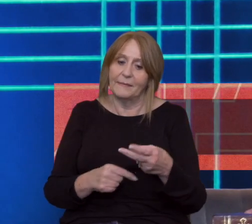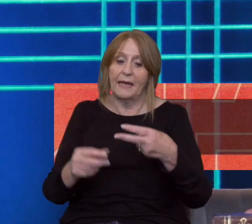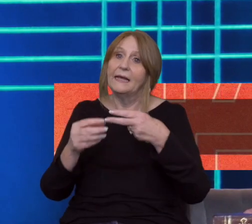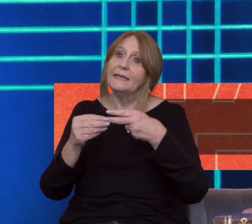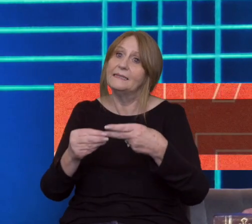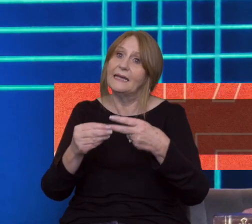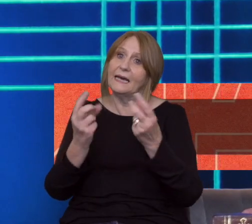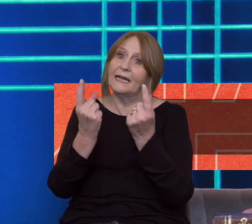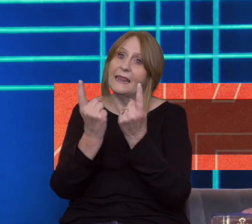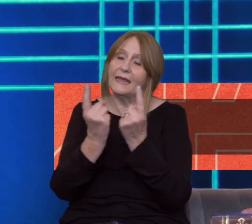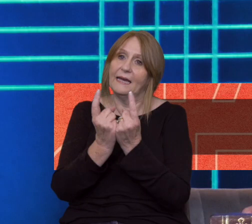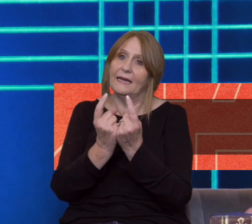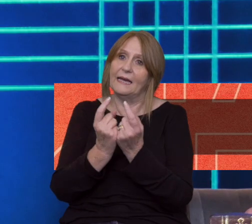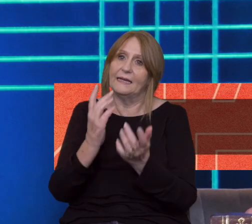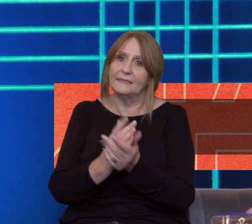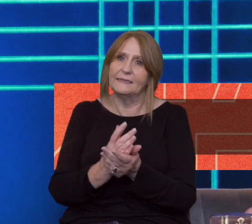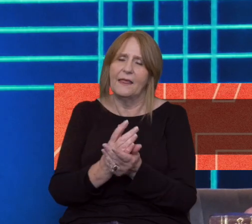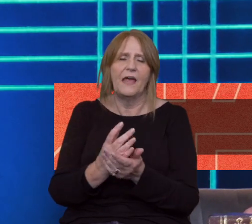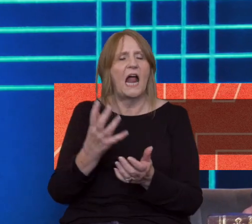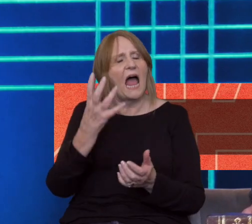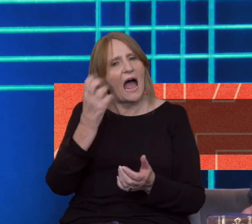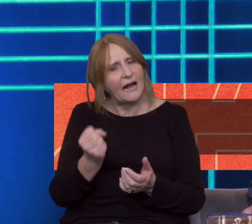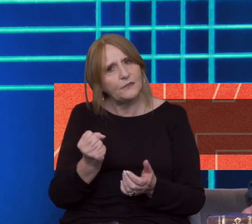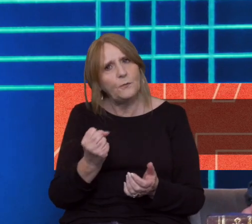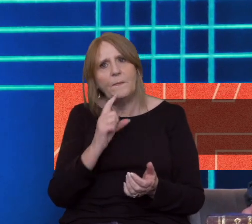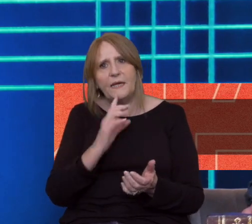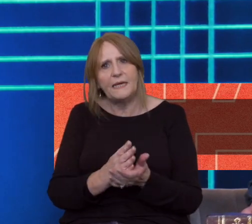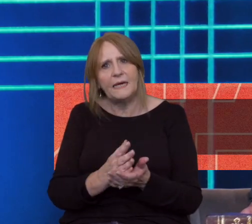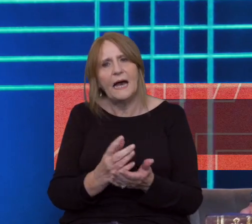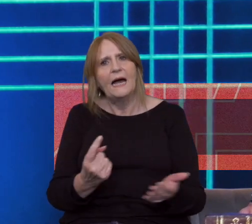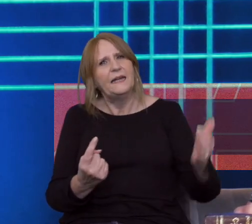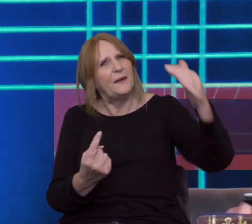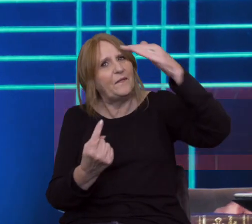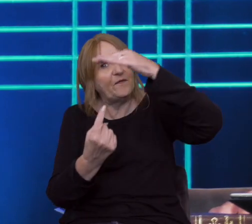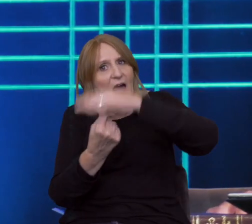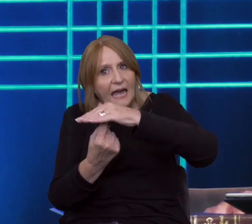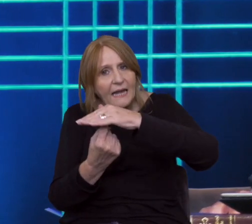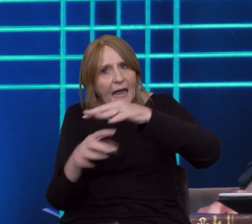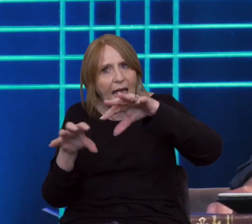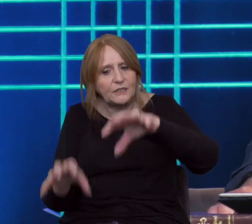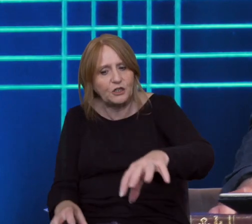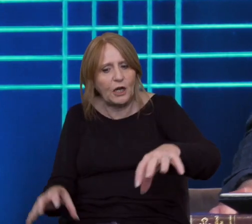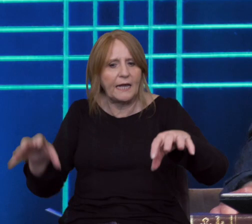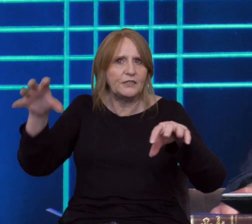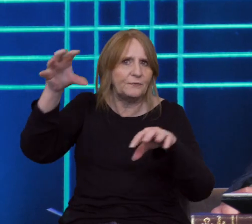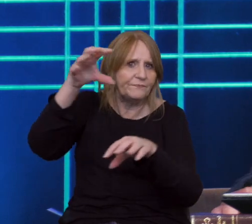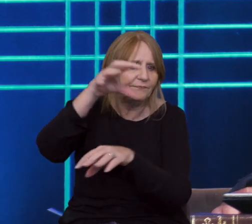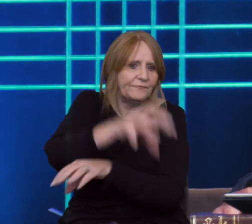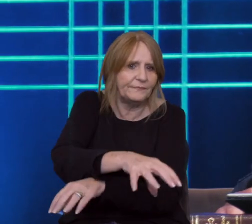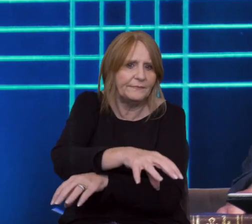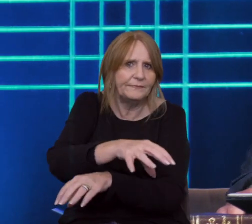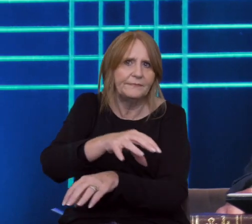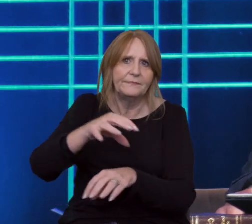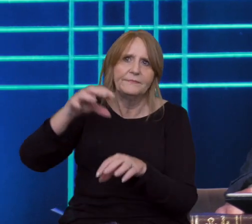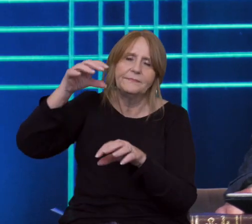has to be a divine exchange. In the chapter that was read for us, Joshua 24, there's a very